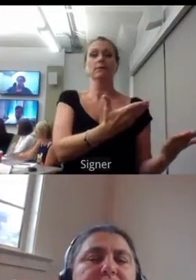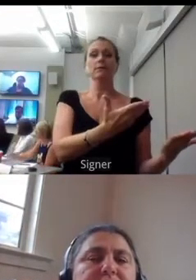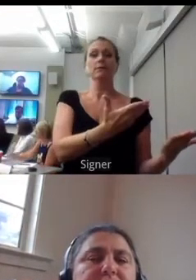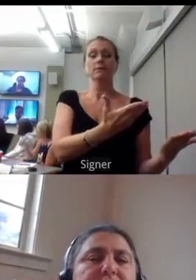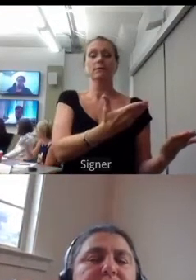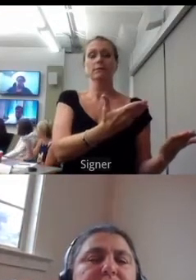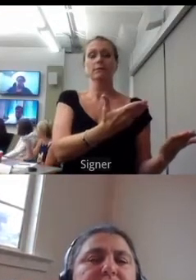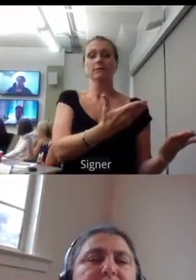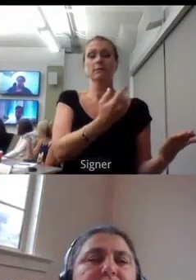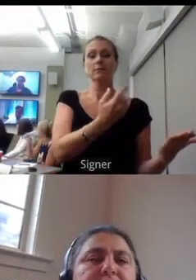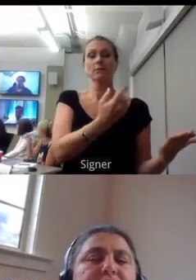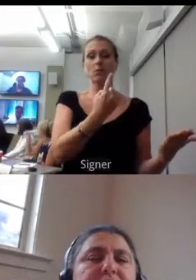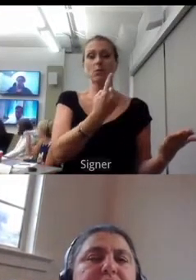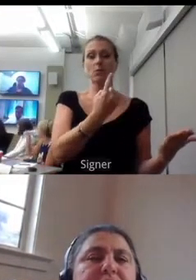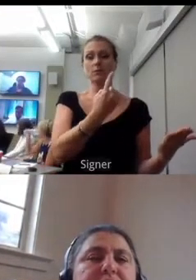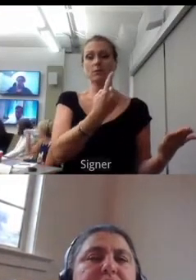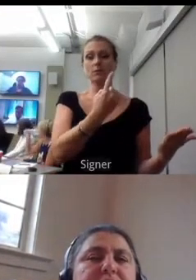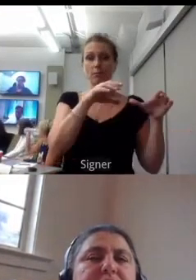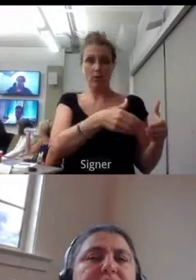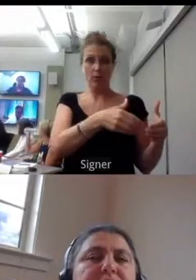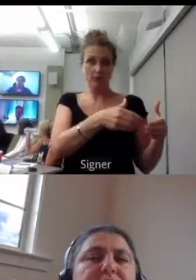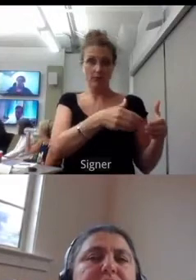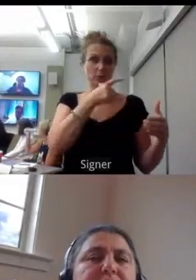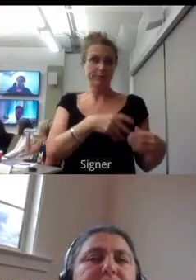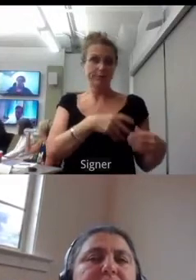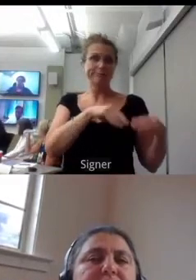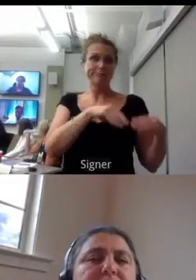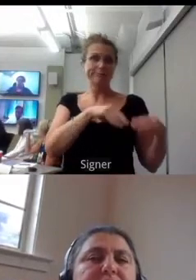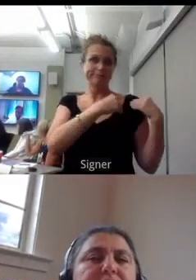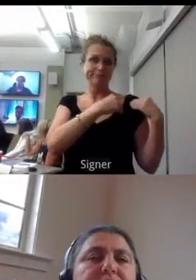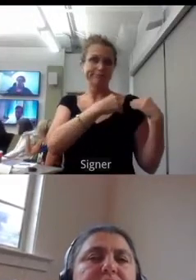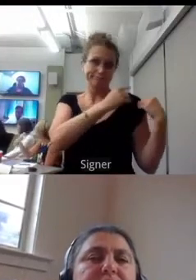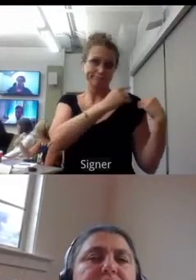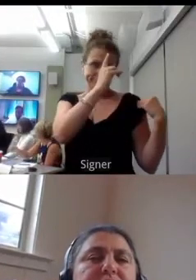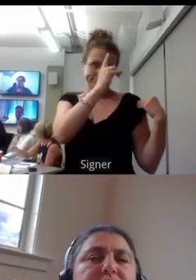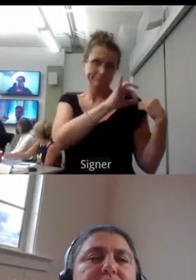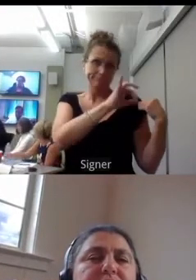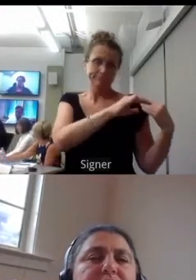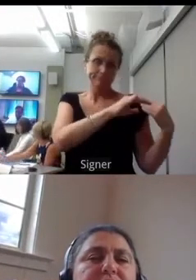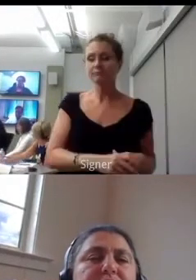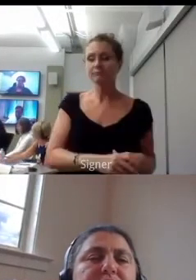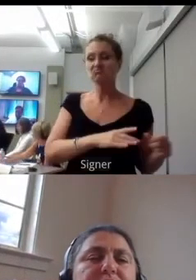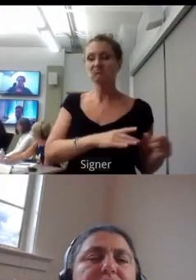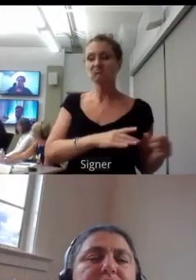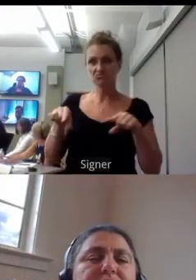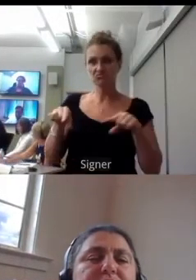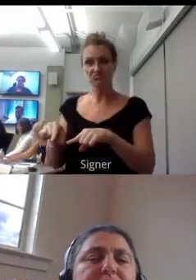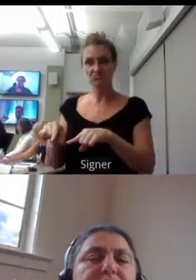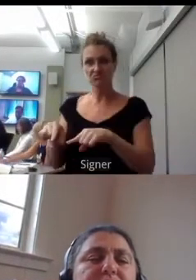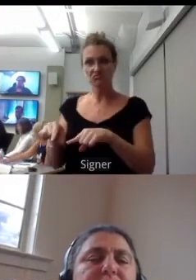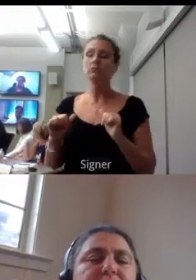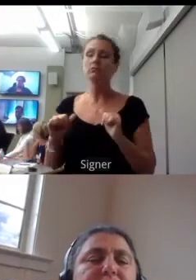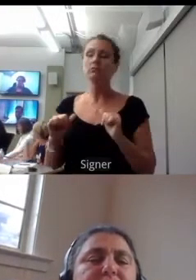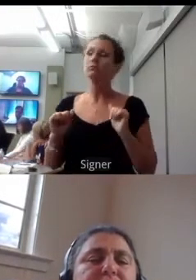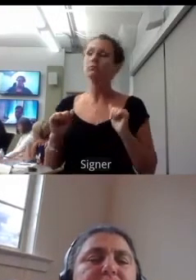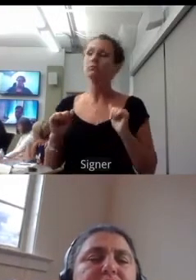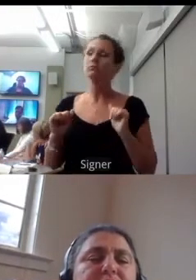more responsibility and have all of the standards coming within